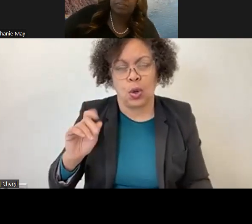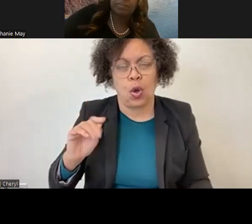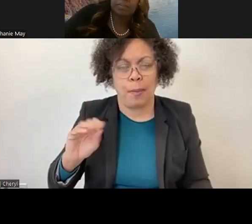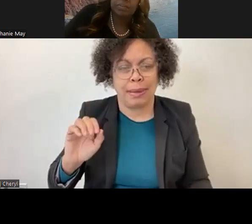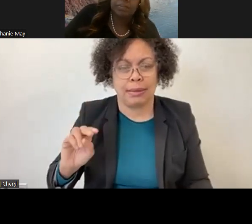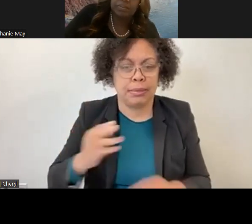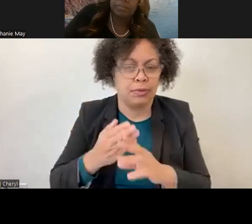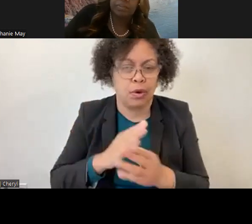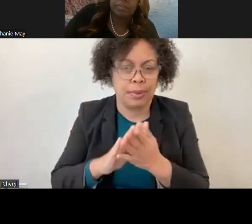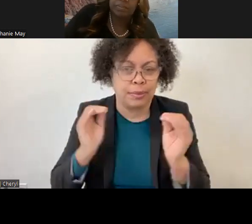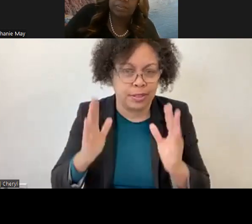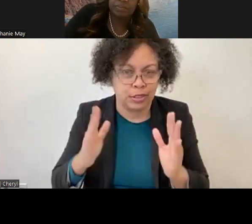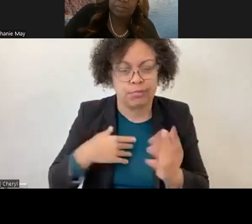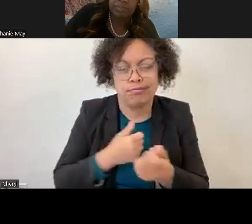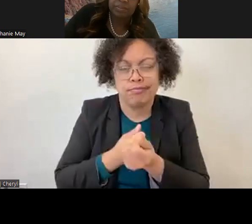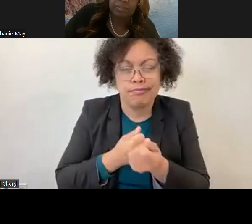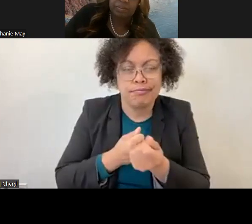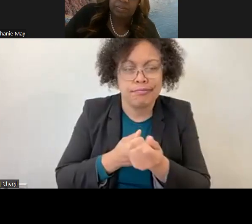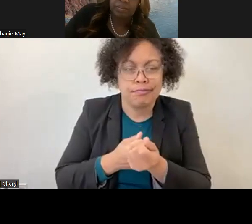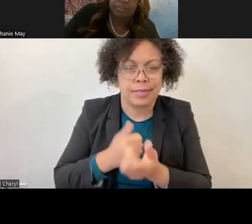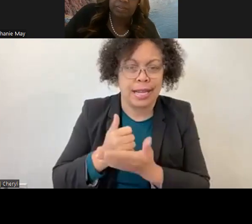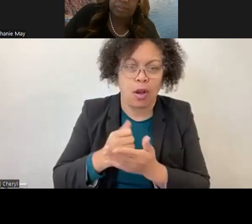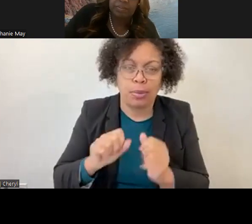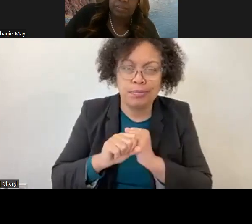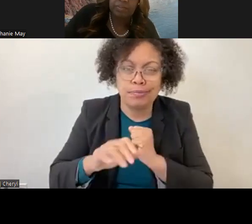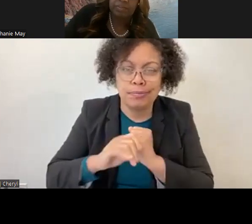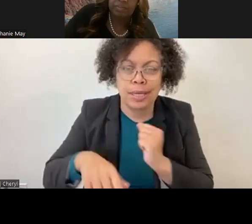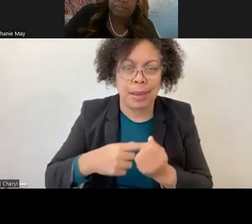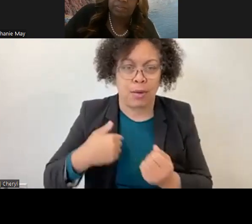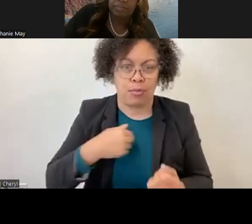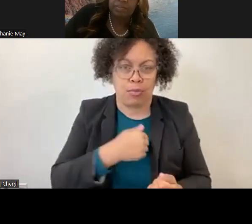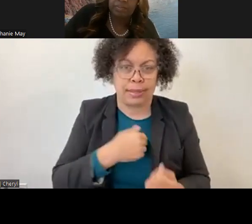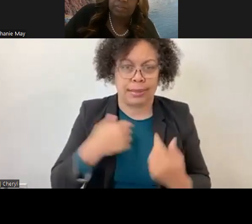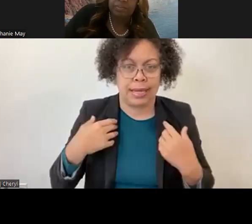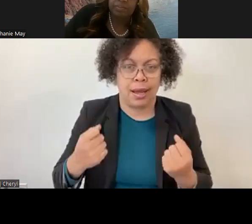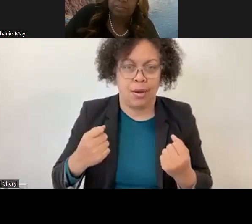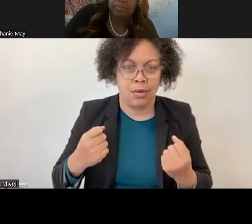an advocacy role helping Black women promote breast health awareness. And what I